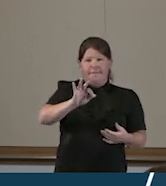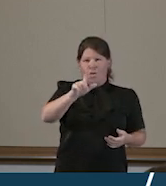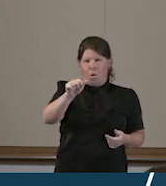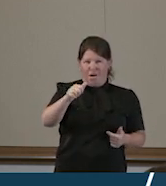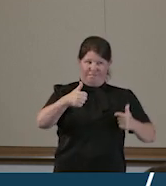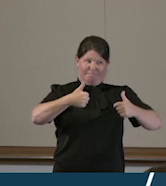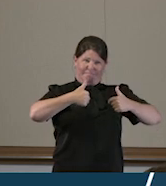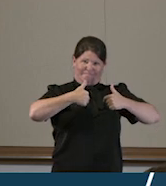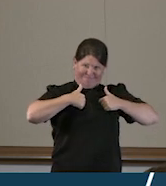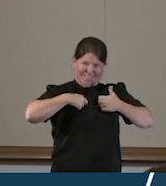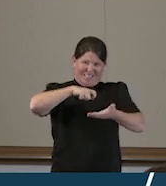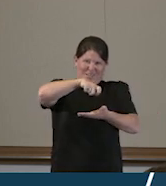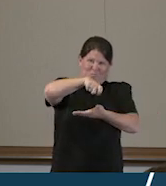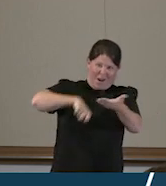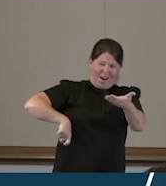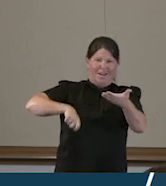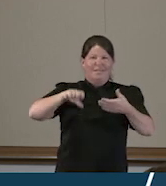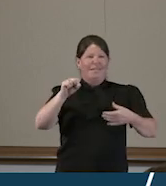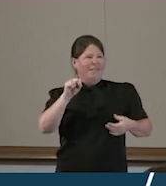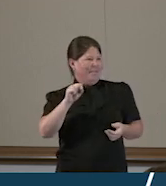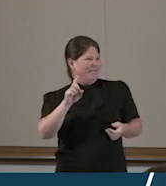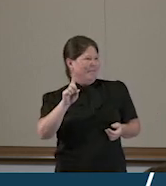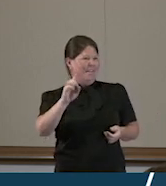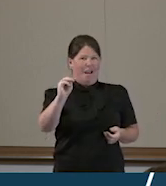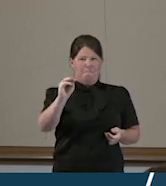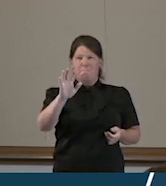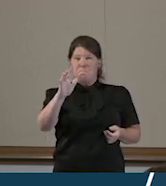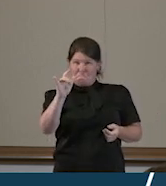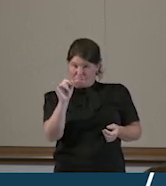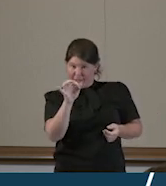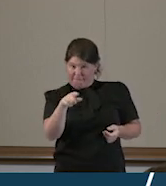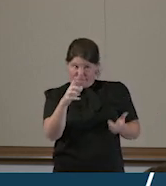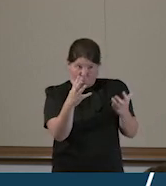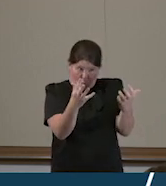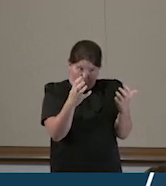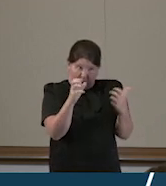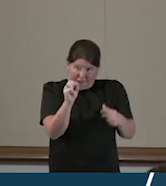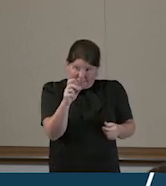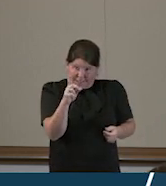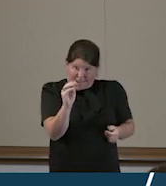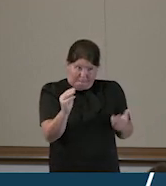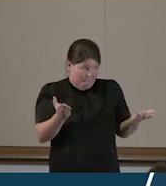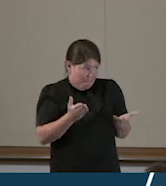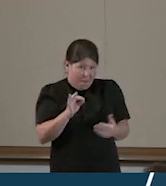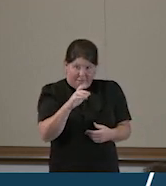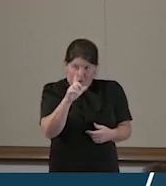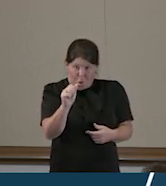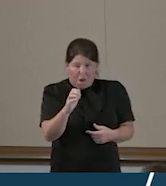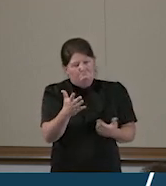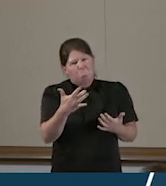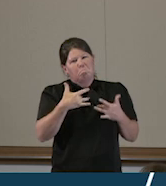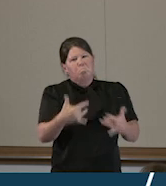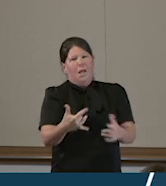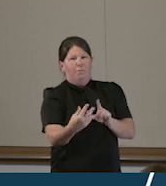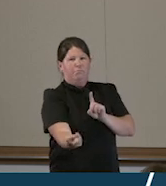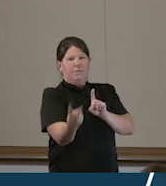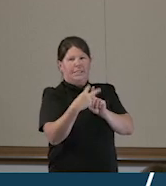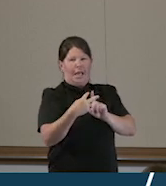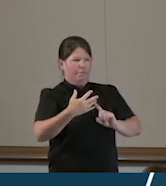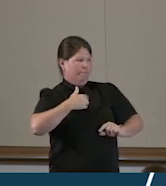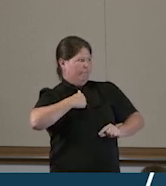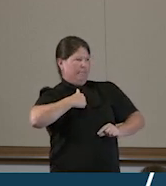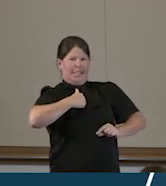agreements. If you call about an SDM agreement, you will likely be assigned to me. So I